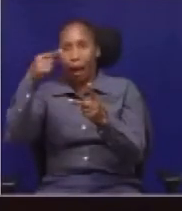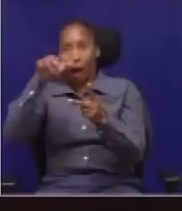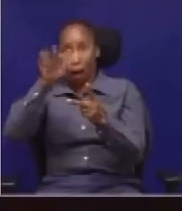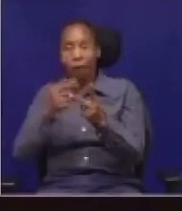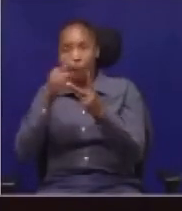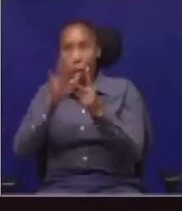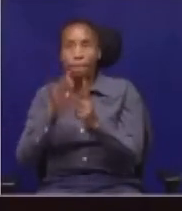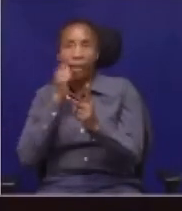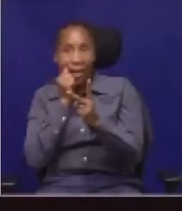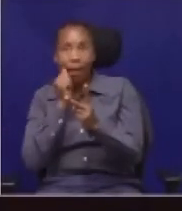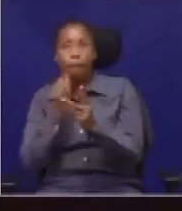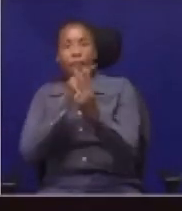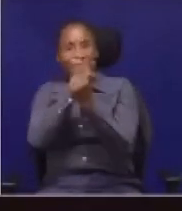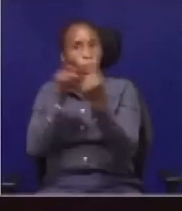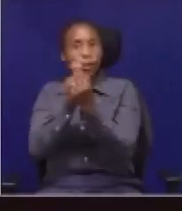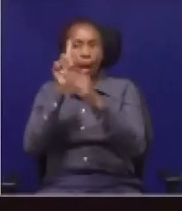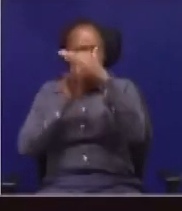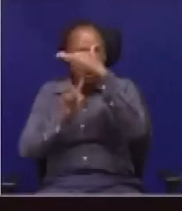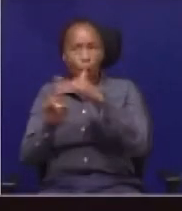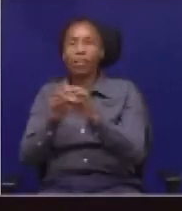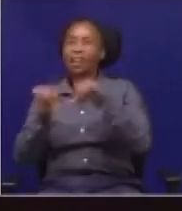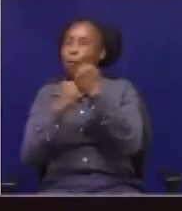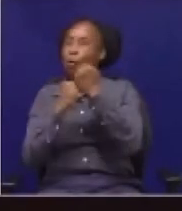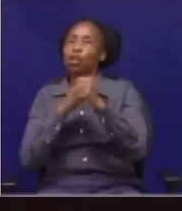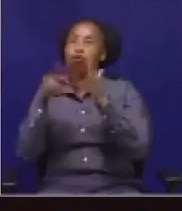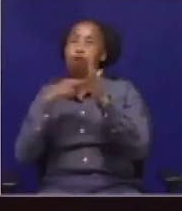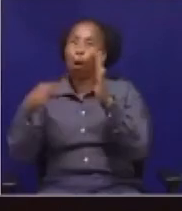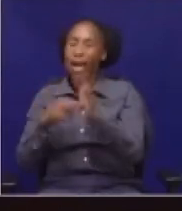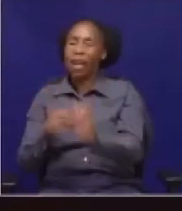men goes beyond a supporting role, but must take